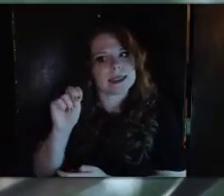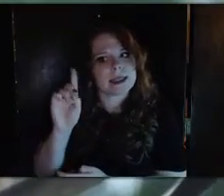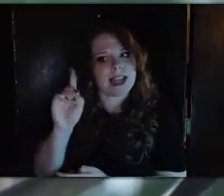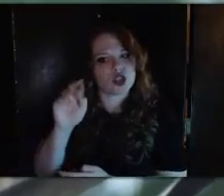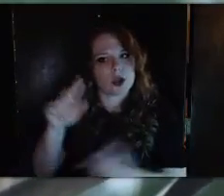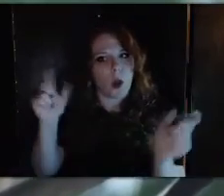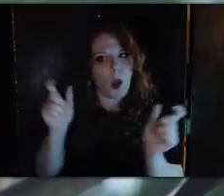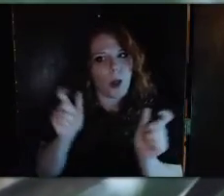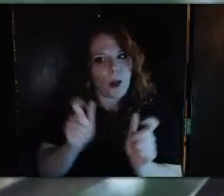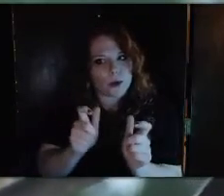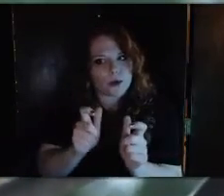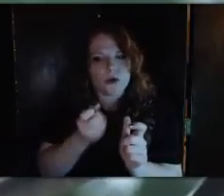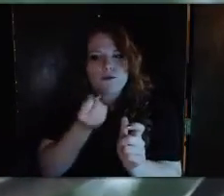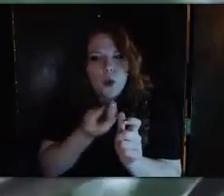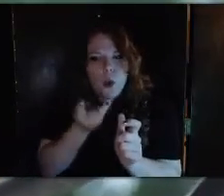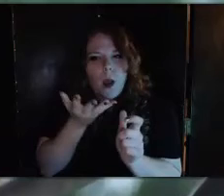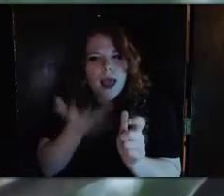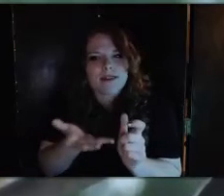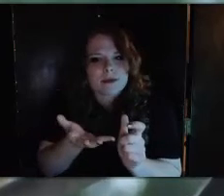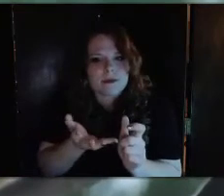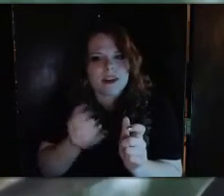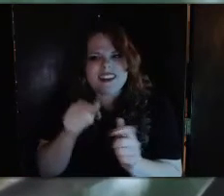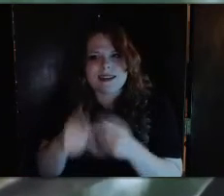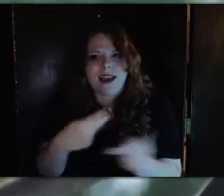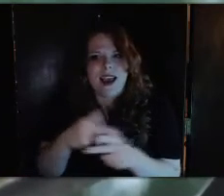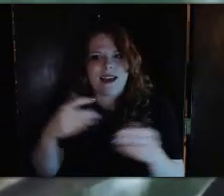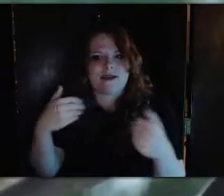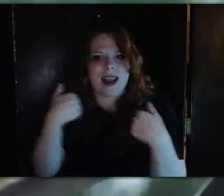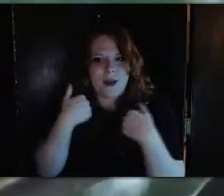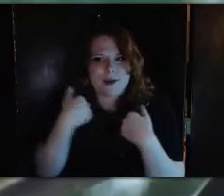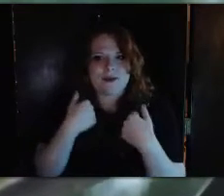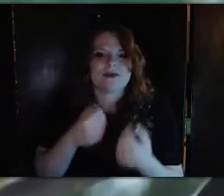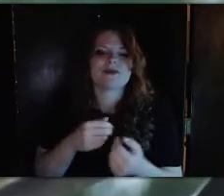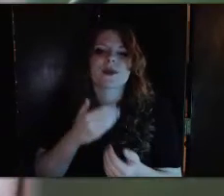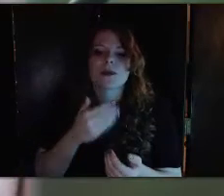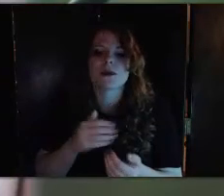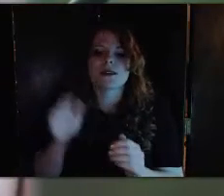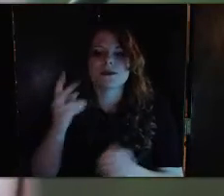species. That's it for us today. We hope you join us again next week for more News Quiz. Bye.